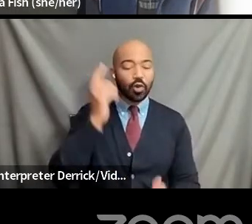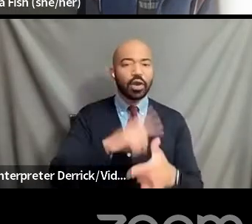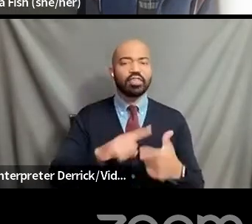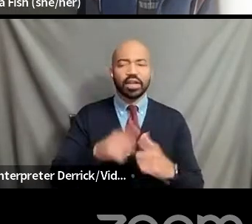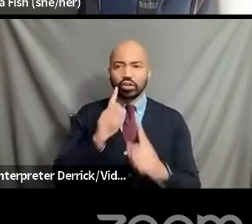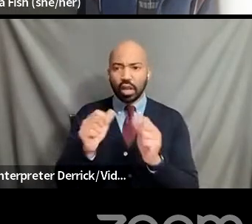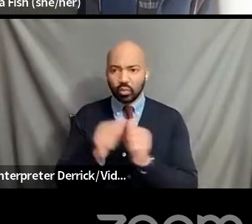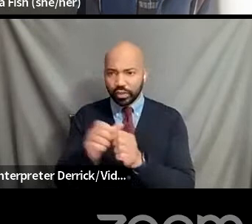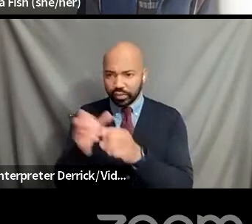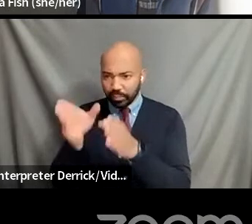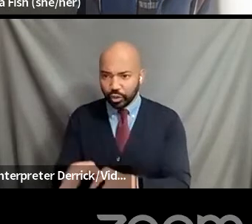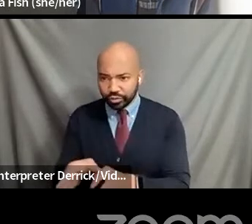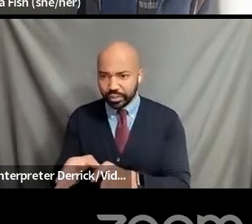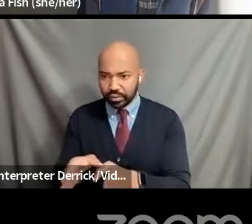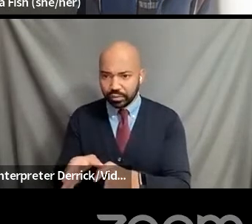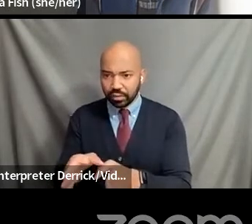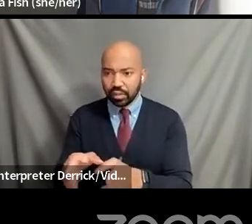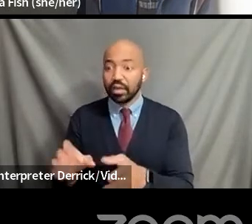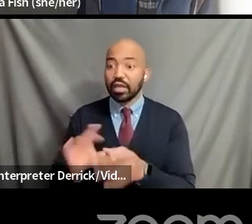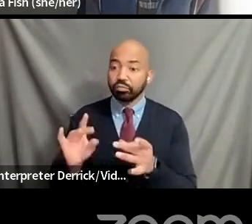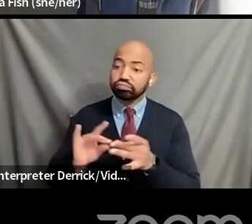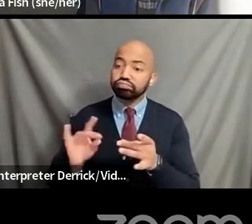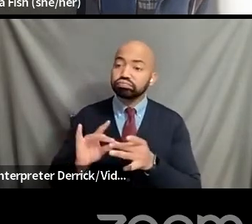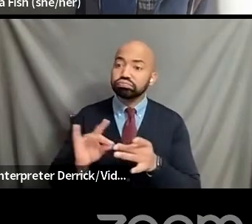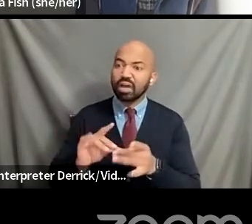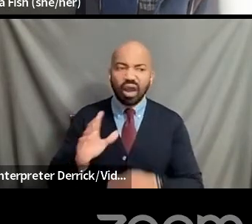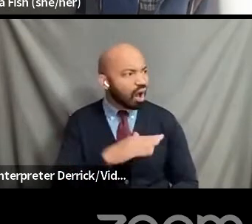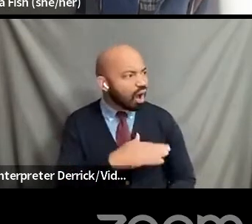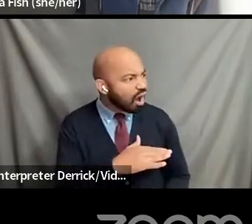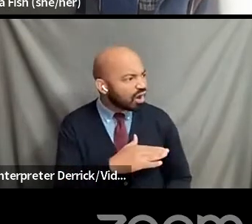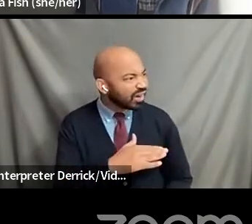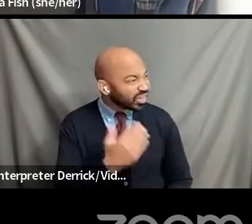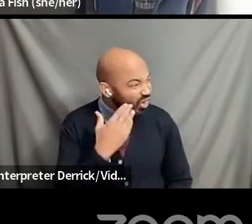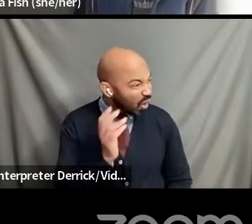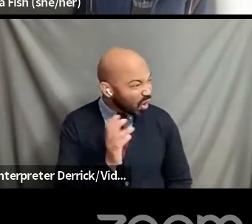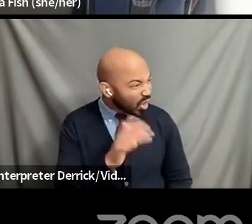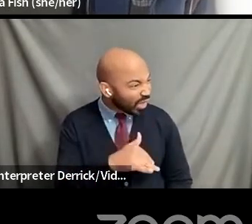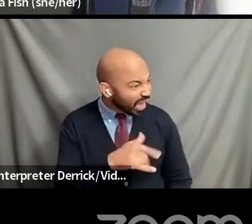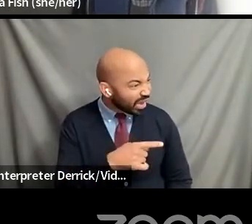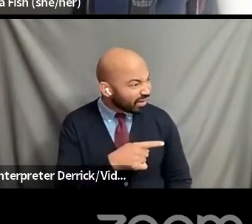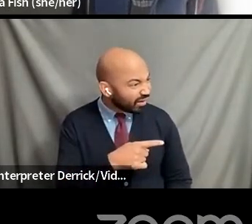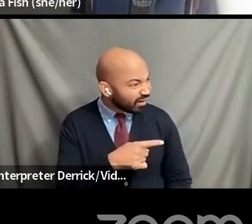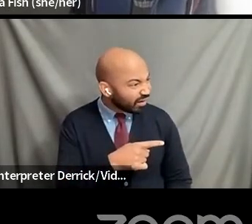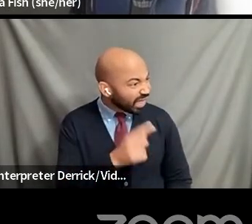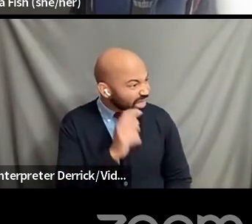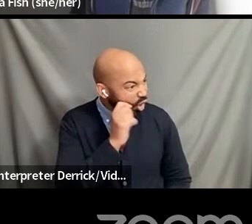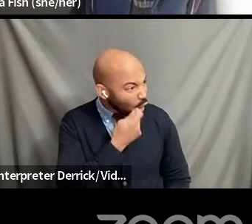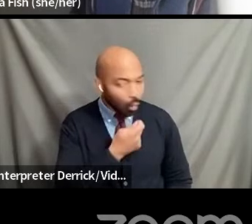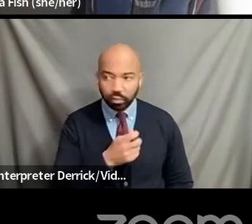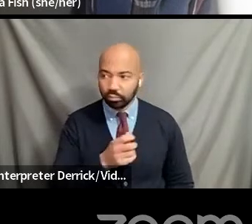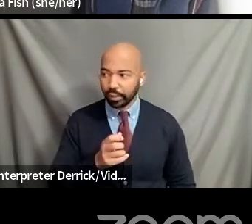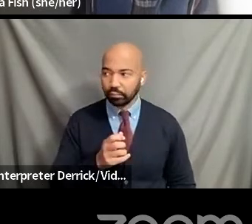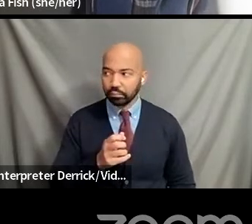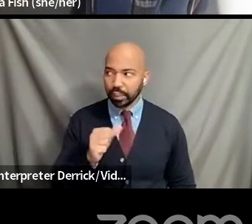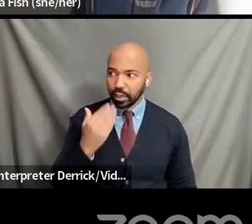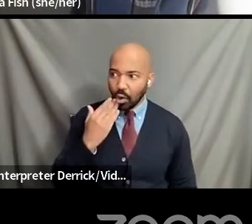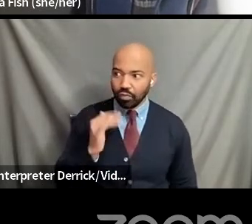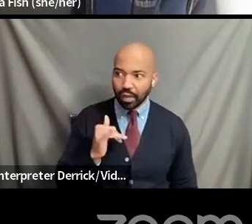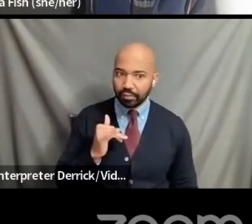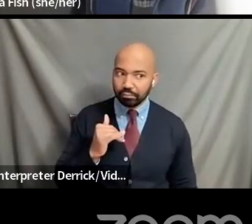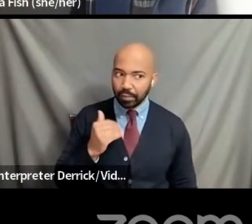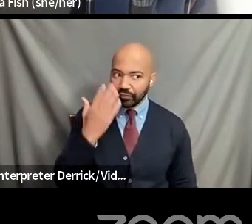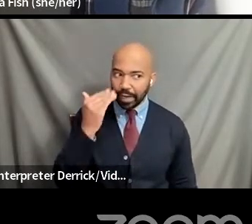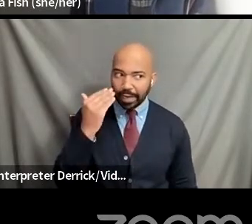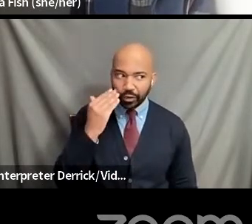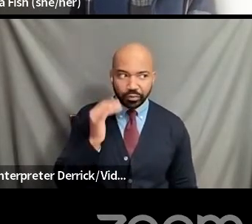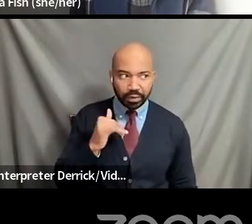wait, you know that? That's so cool. You just shared this super cool fact with someone that you forgot you knew. And that's like, I feel like that's